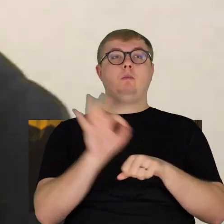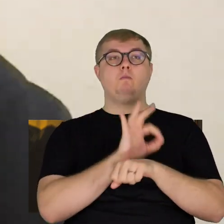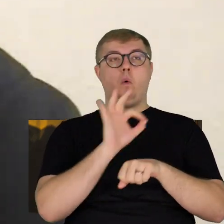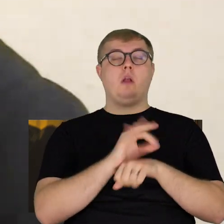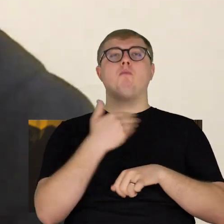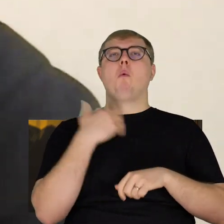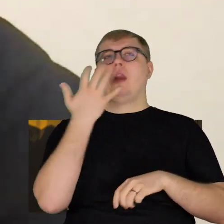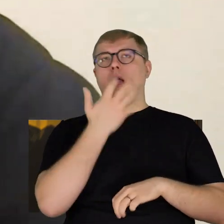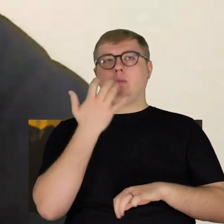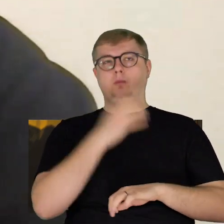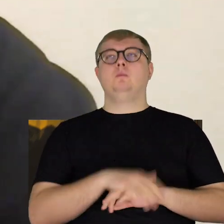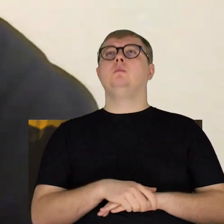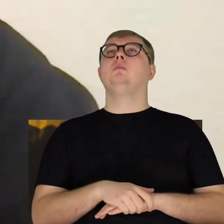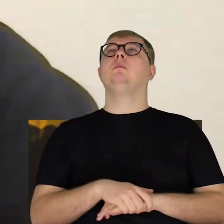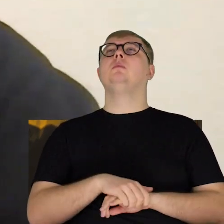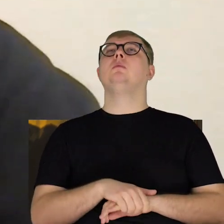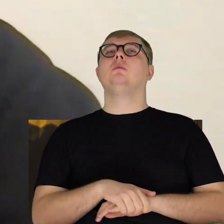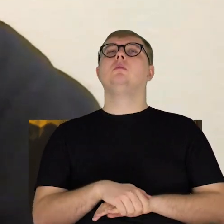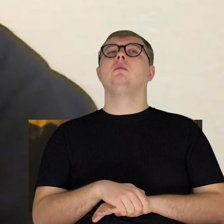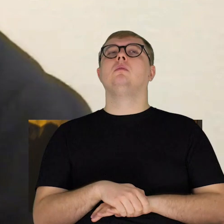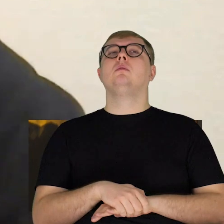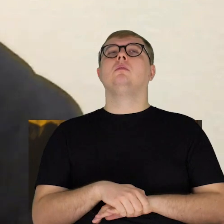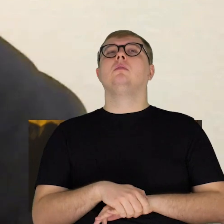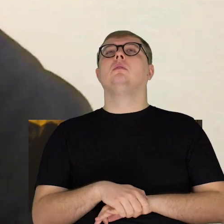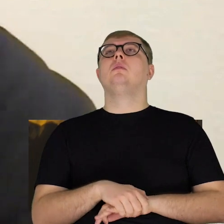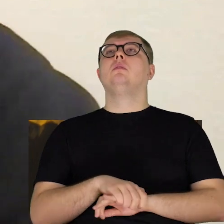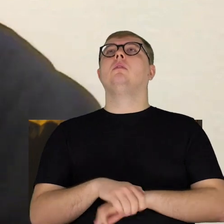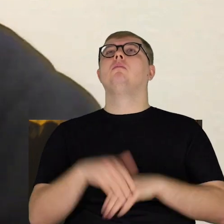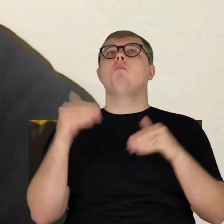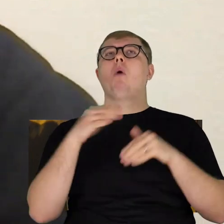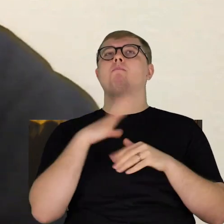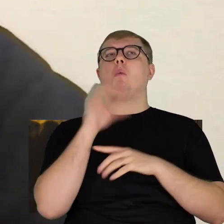We could have included a slide on it actually next time.